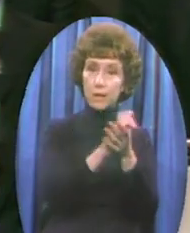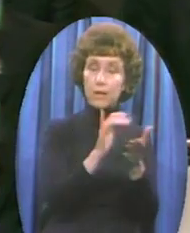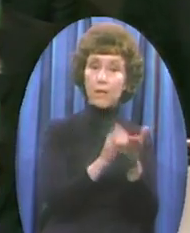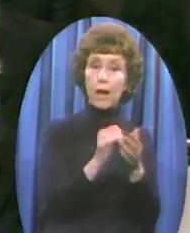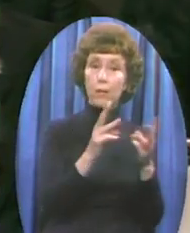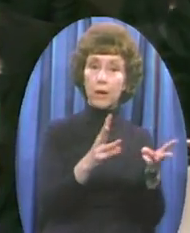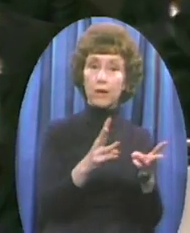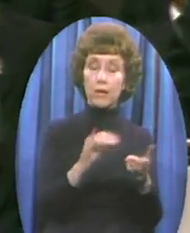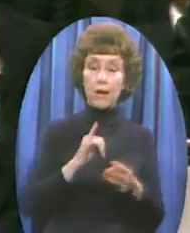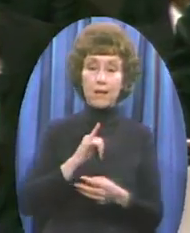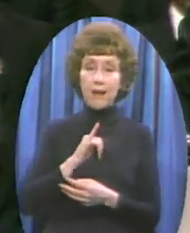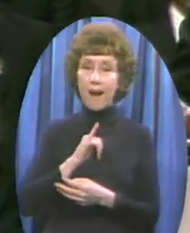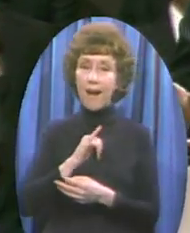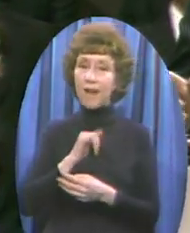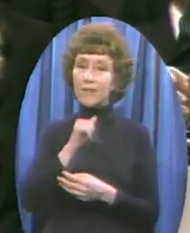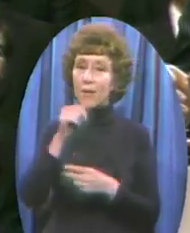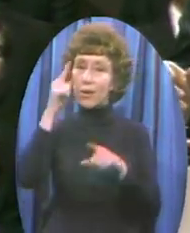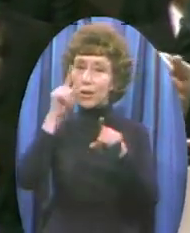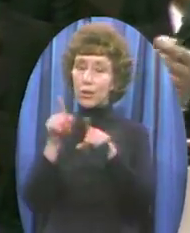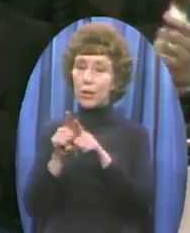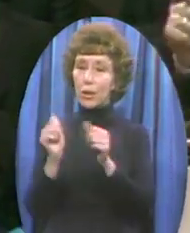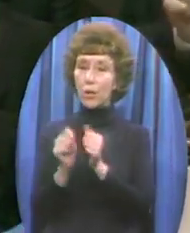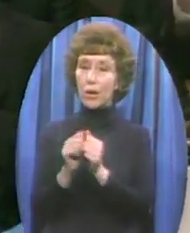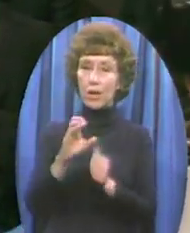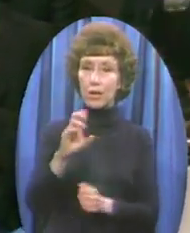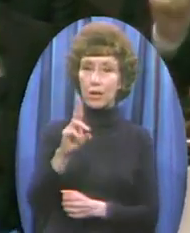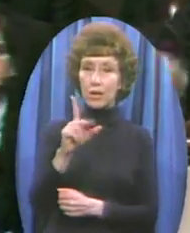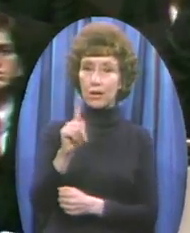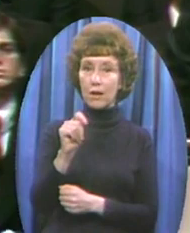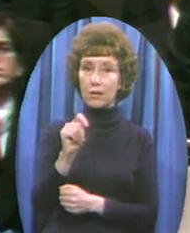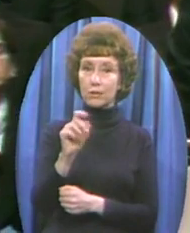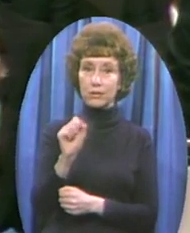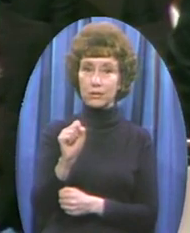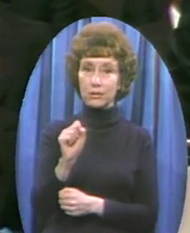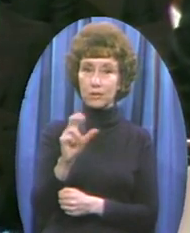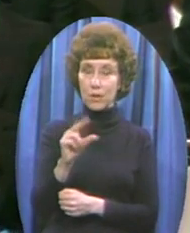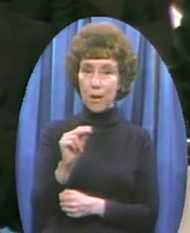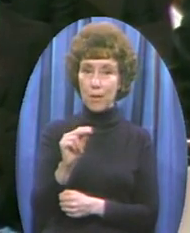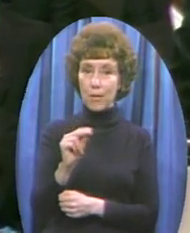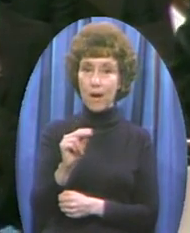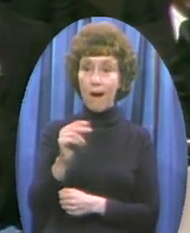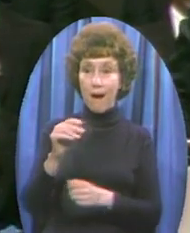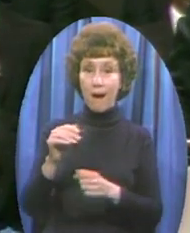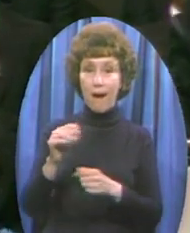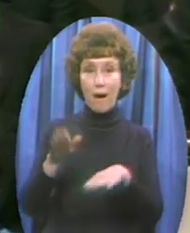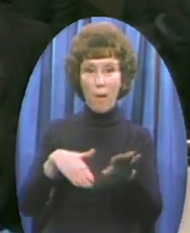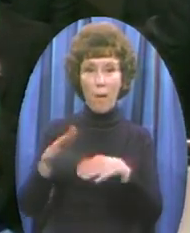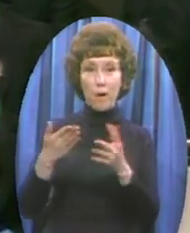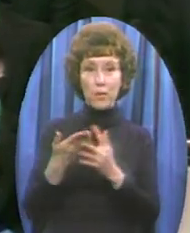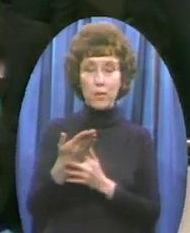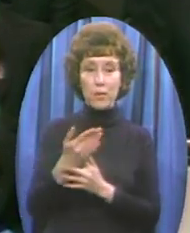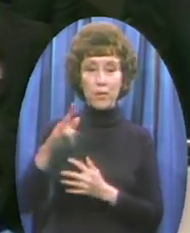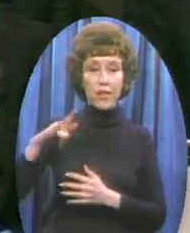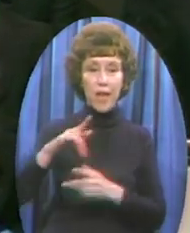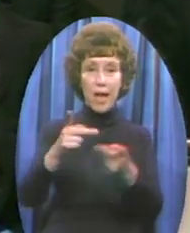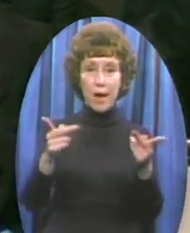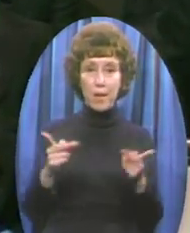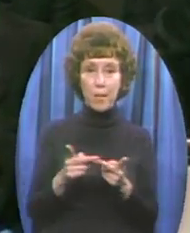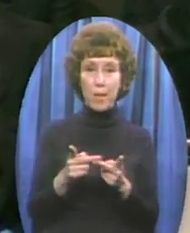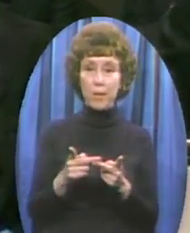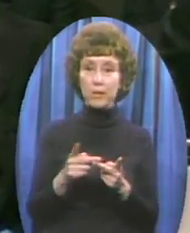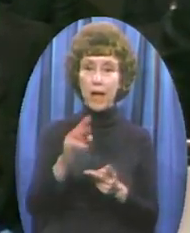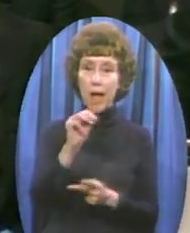who are preaching. I go through the airports and the little Moonies are passing out the flowers. I abhor the doctrine of the